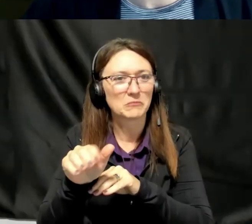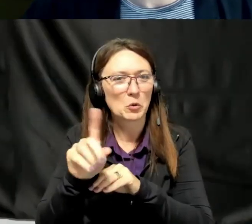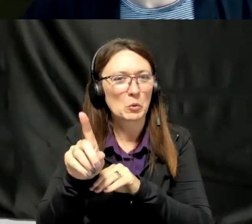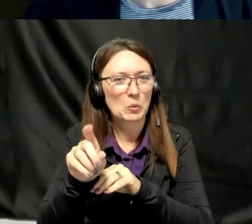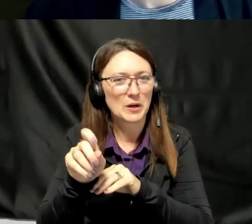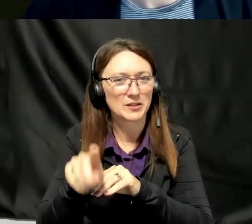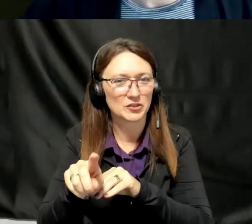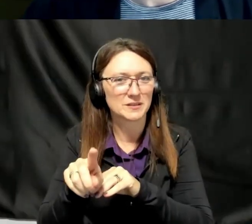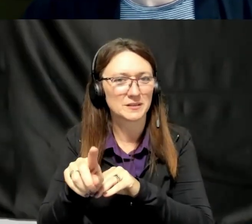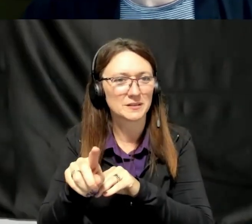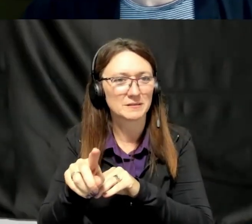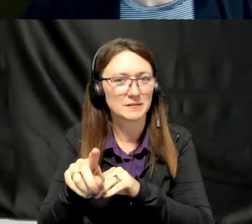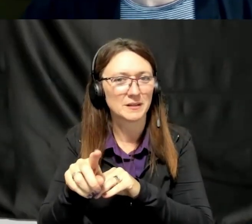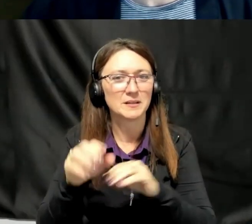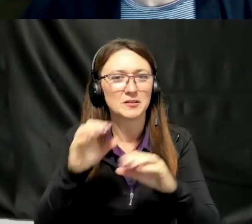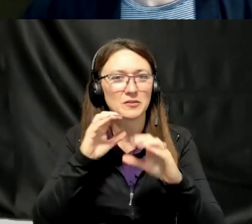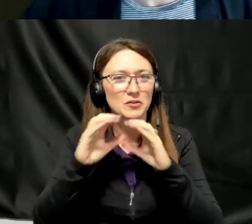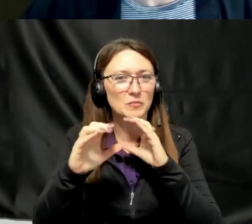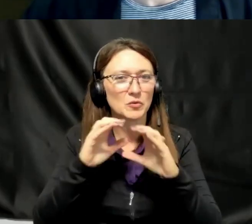questions to